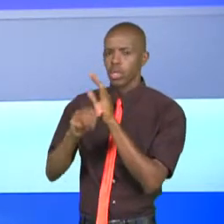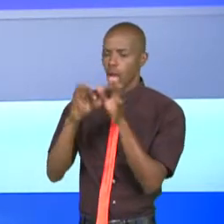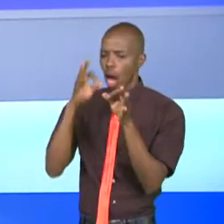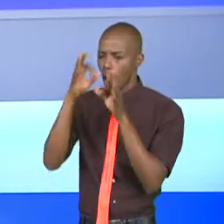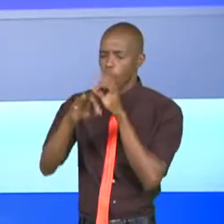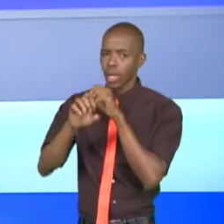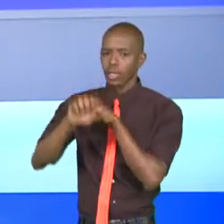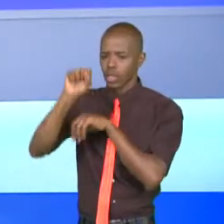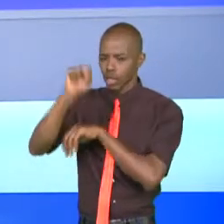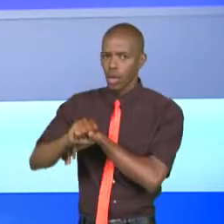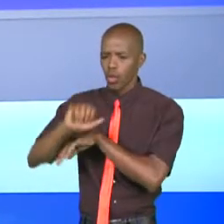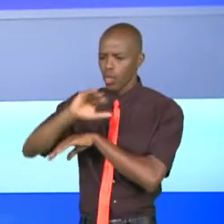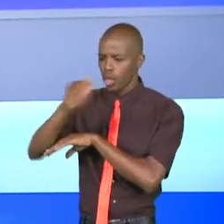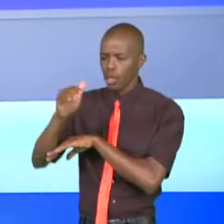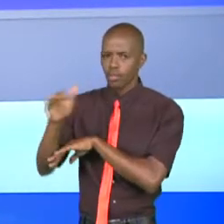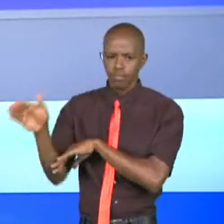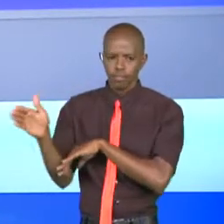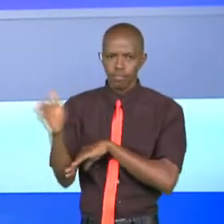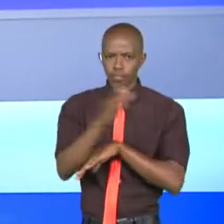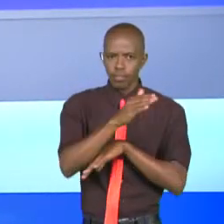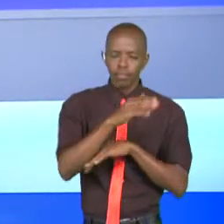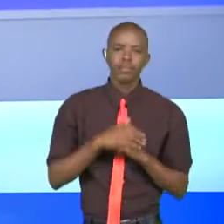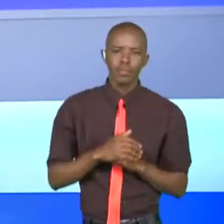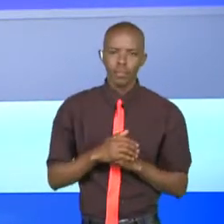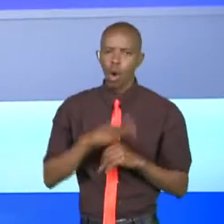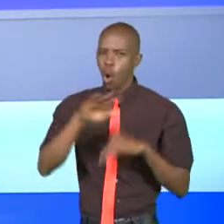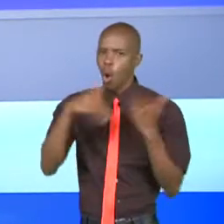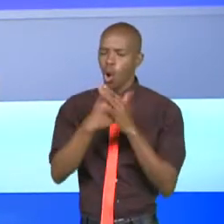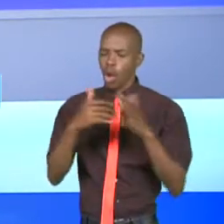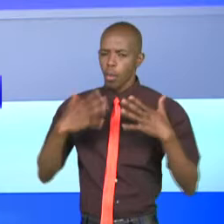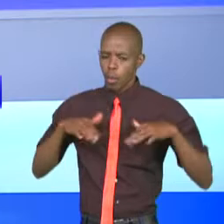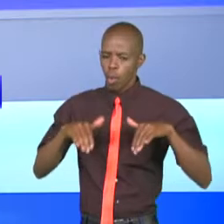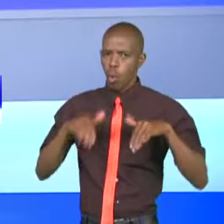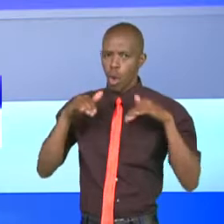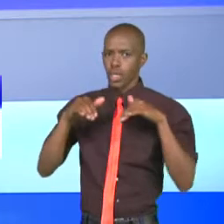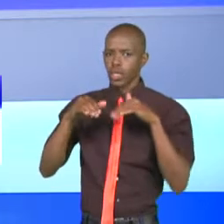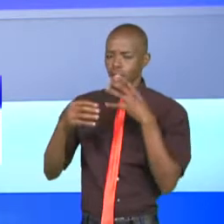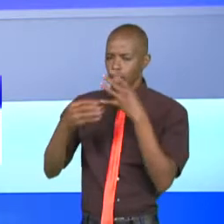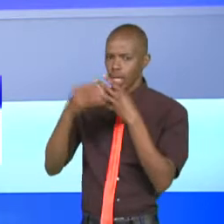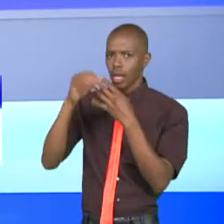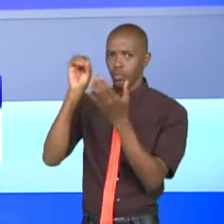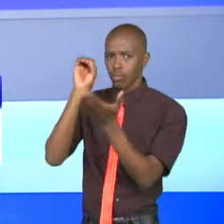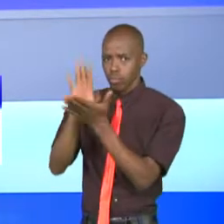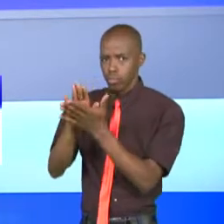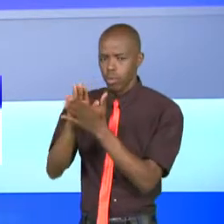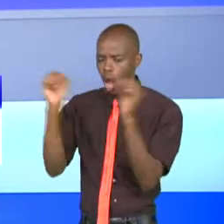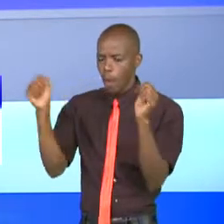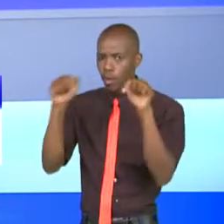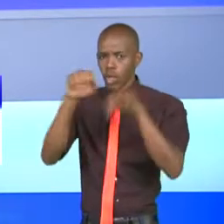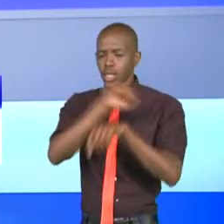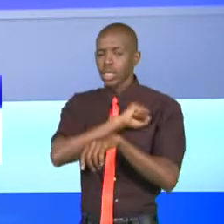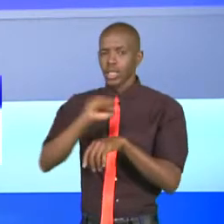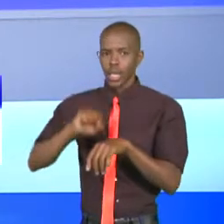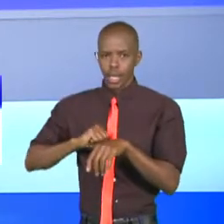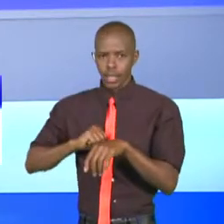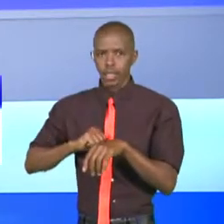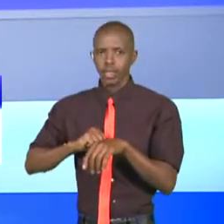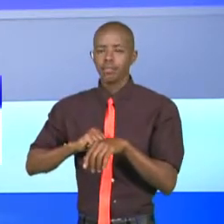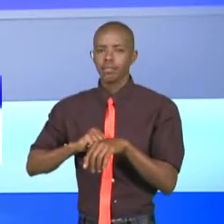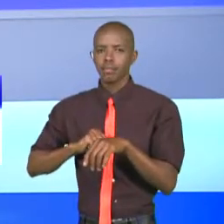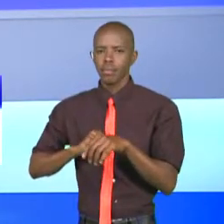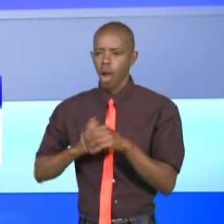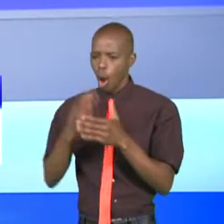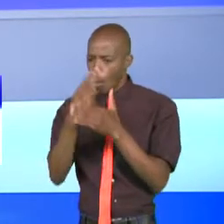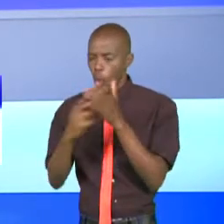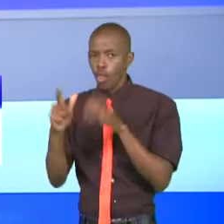constituency. All eyes are on Nairobi Governor Mike Mbuvi Sonko's impeachment motion that was tabled today at the Senate. Lawyers representing both